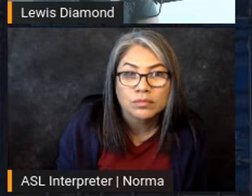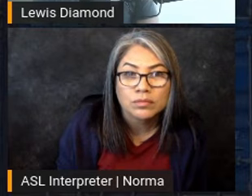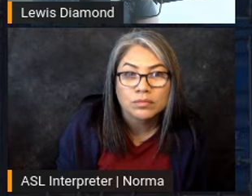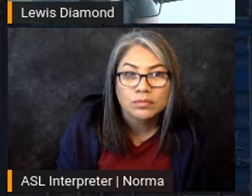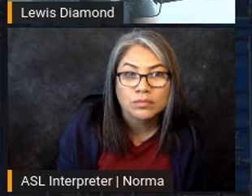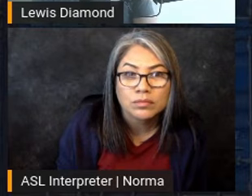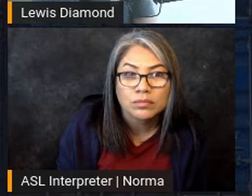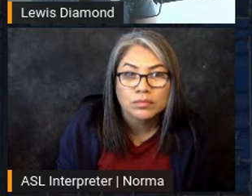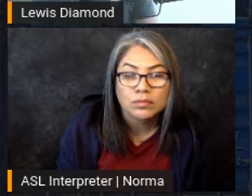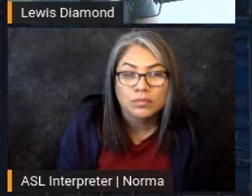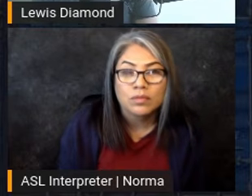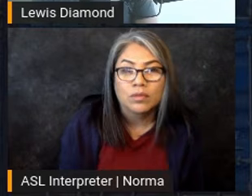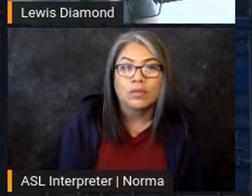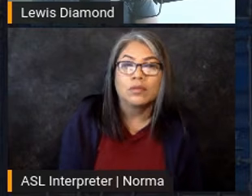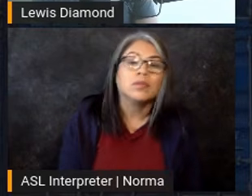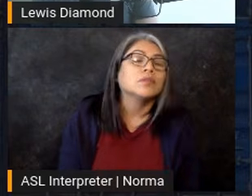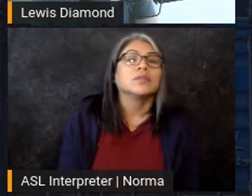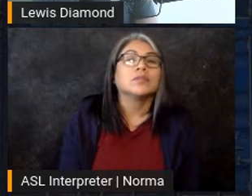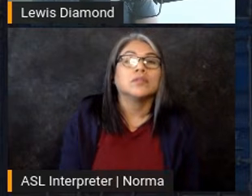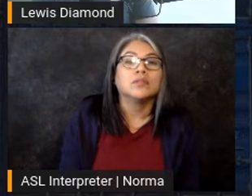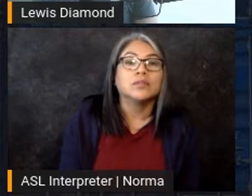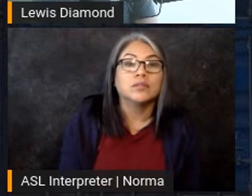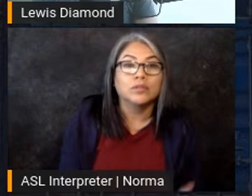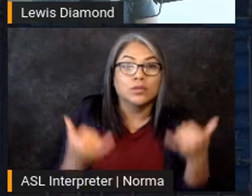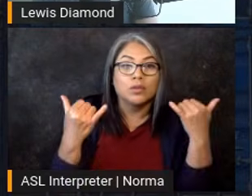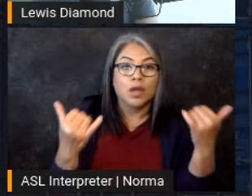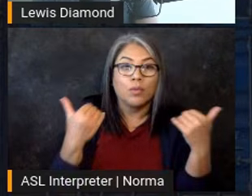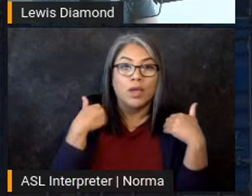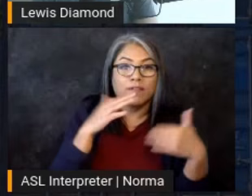All right, so now that we have all of our routes